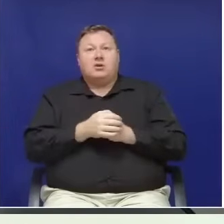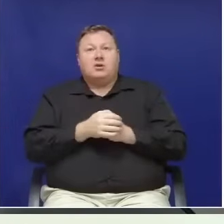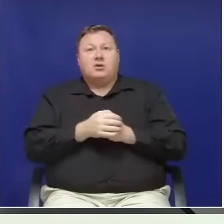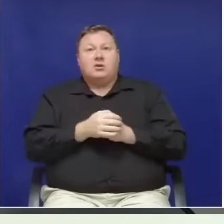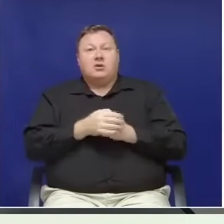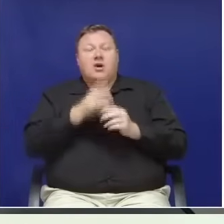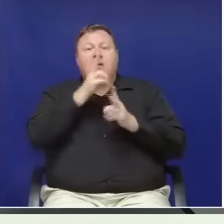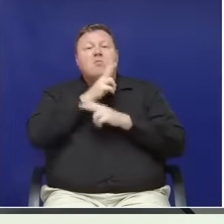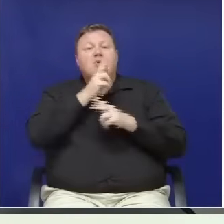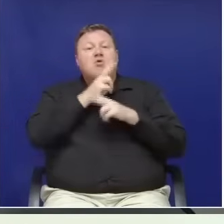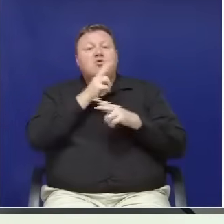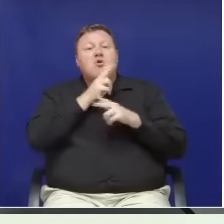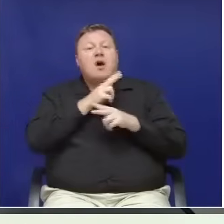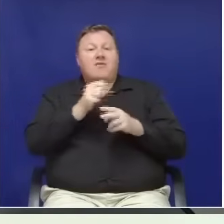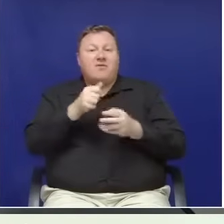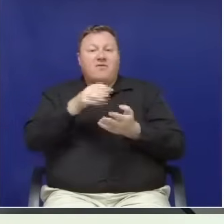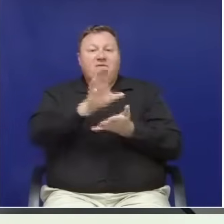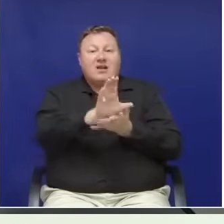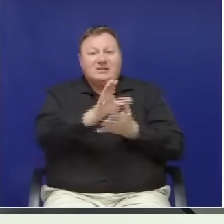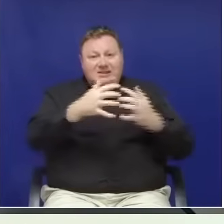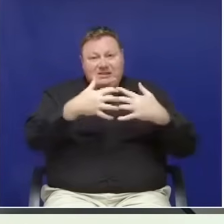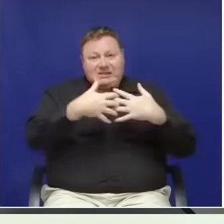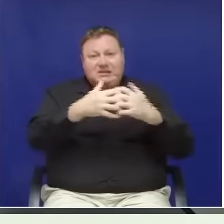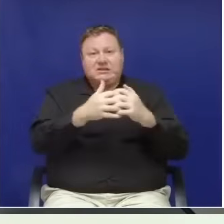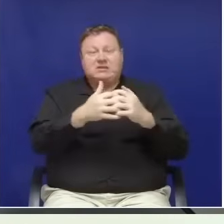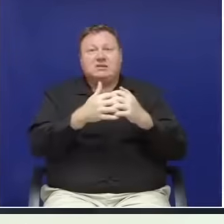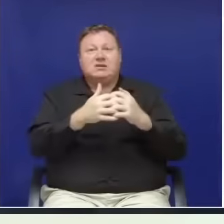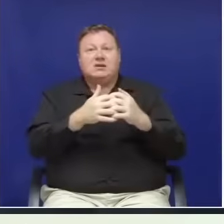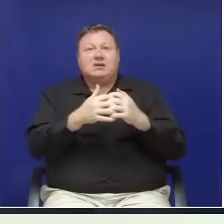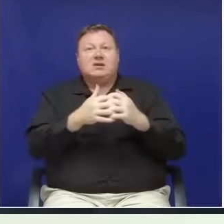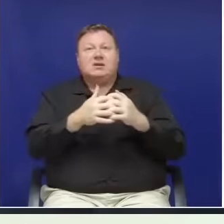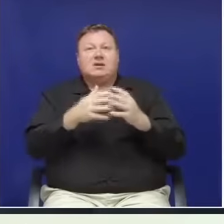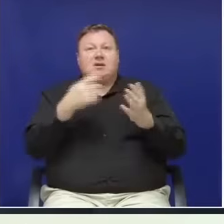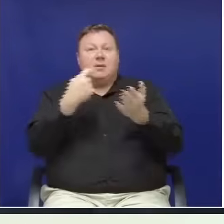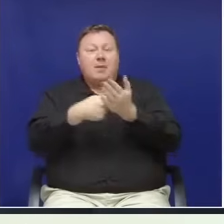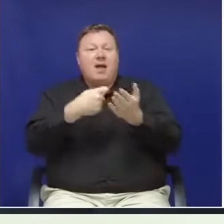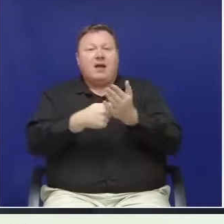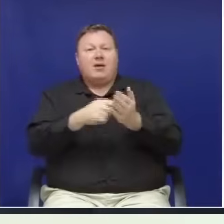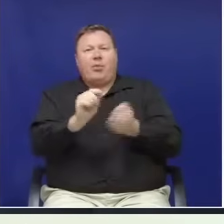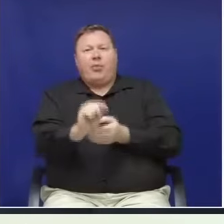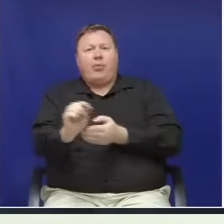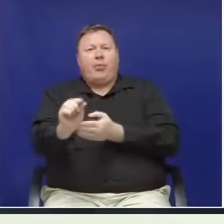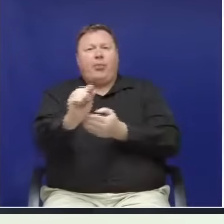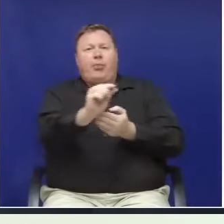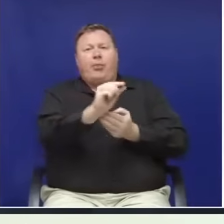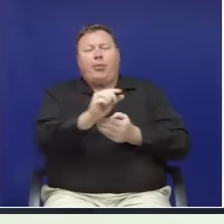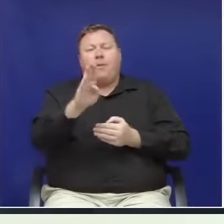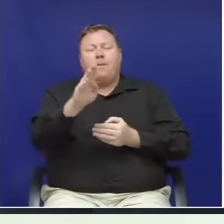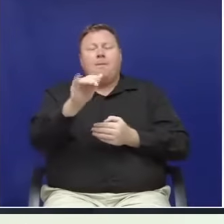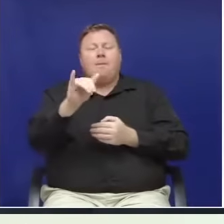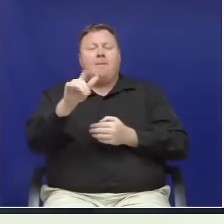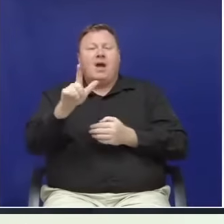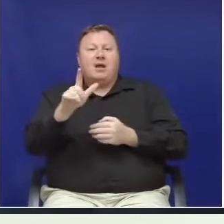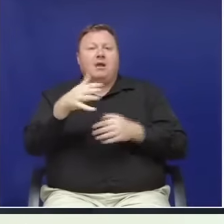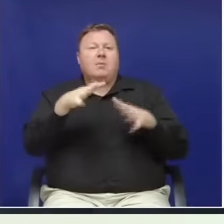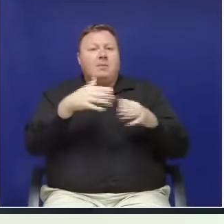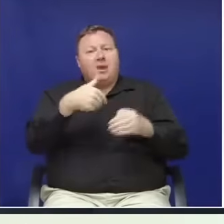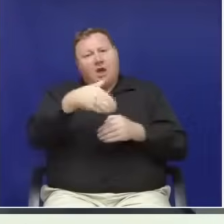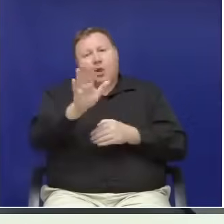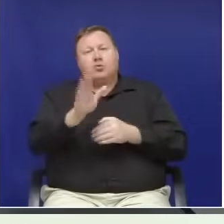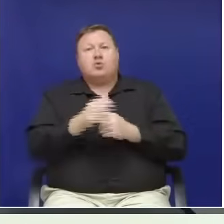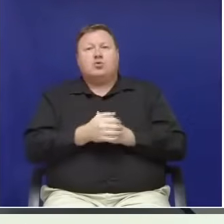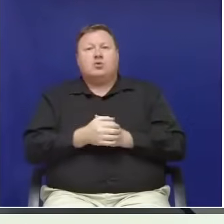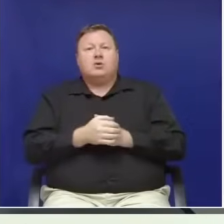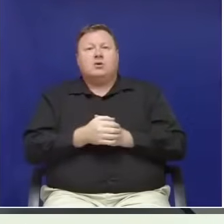private fund has been established to pay these bail to get the people out. So there are